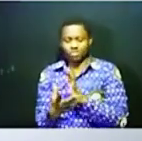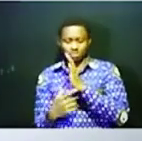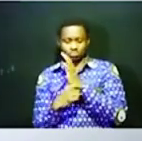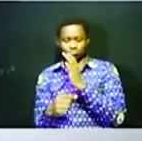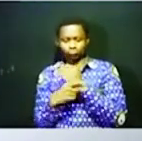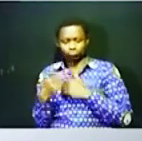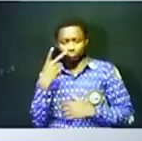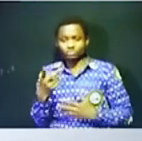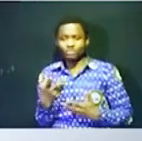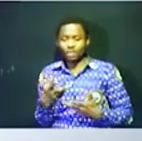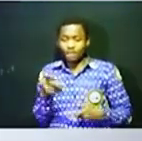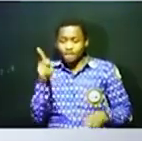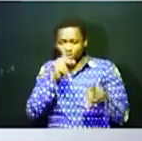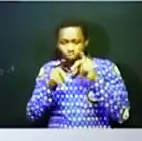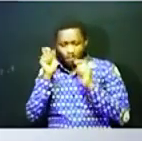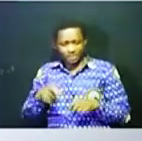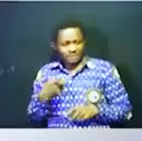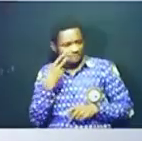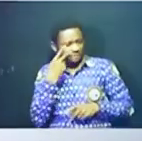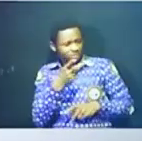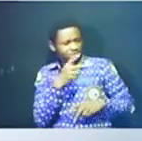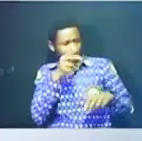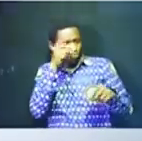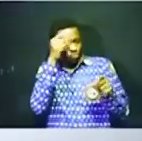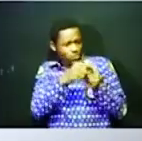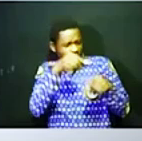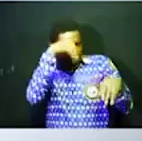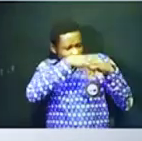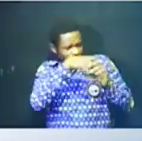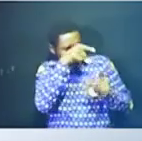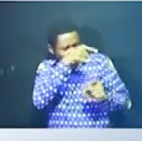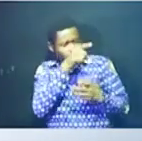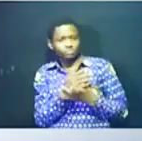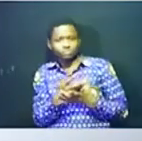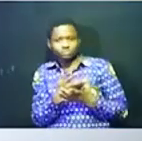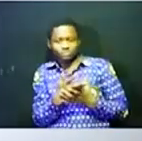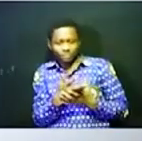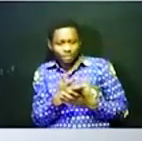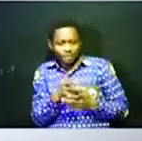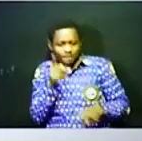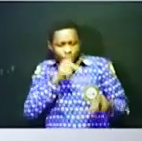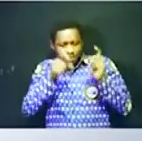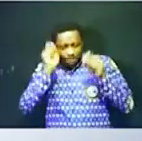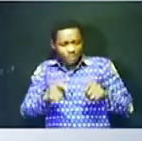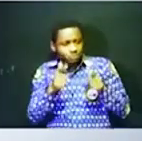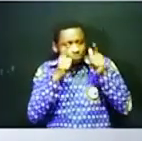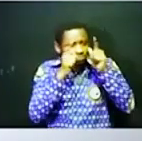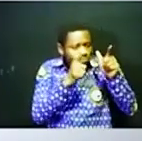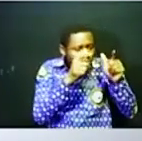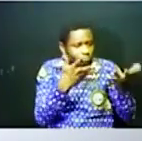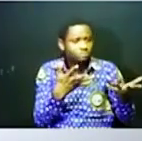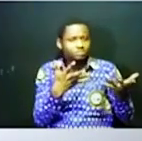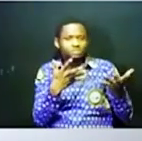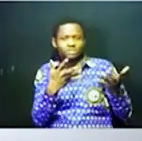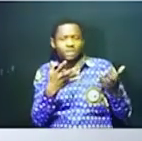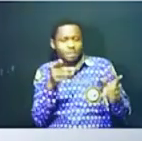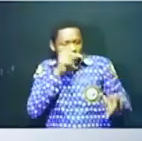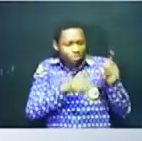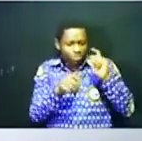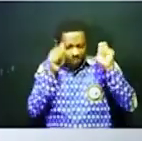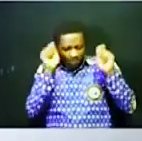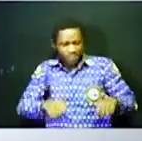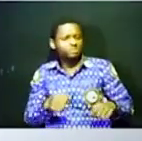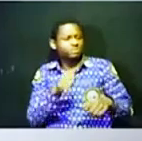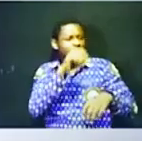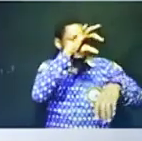Men should be able to see it. They should be able to look at it. No, to me share. And they should be able to touch